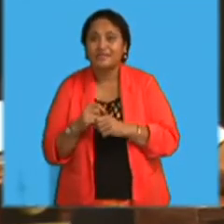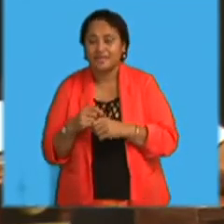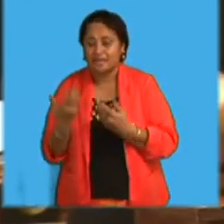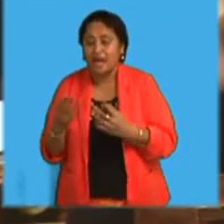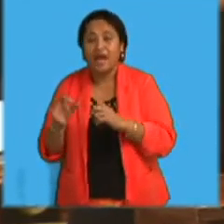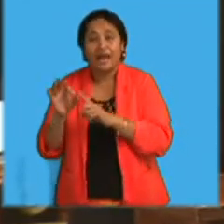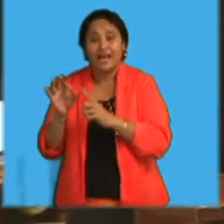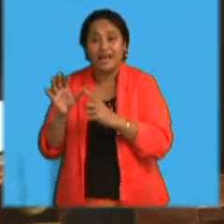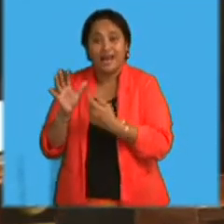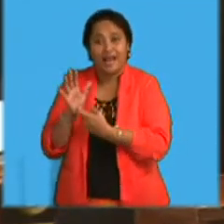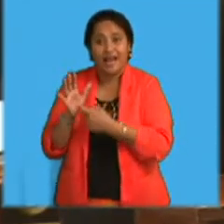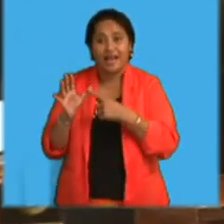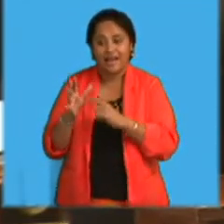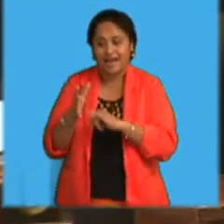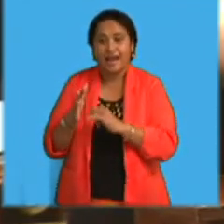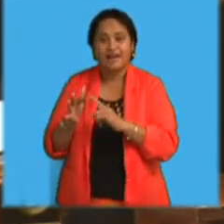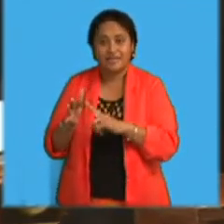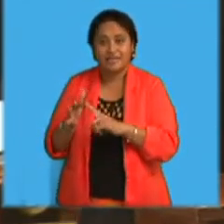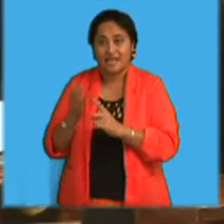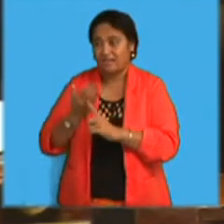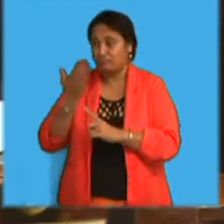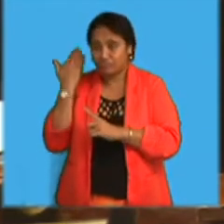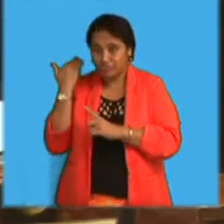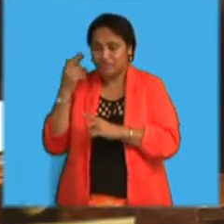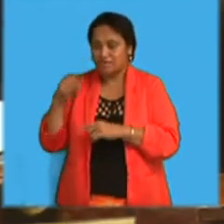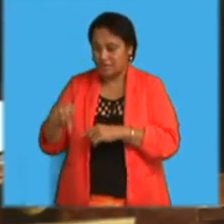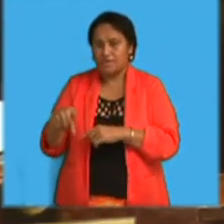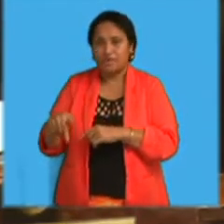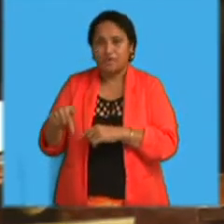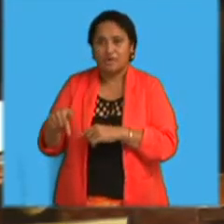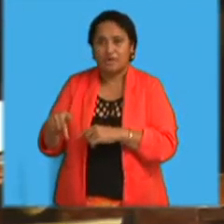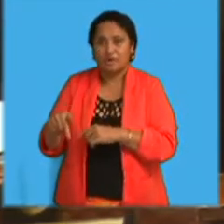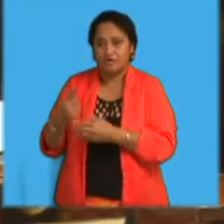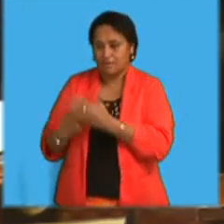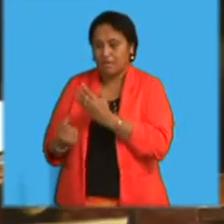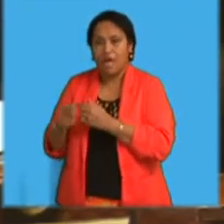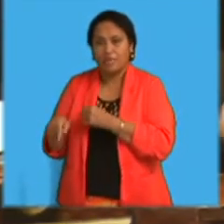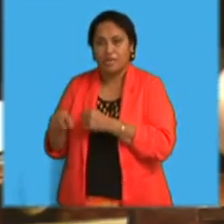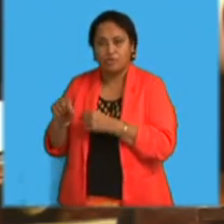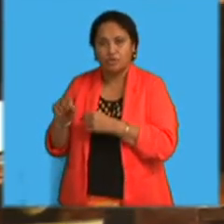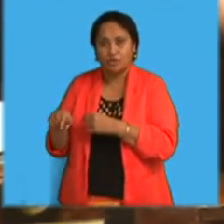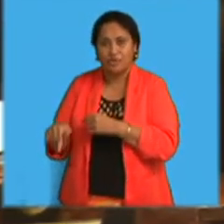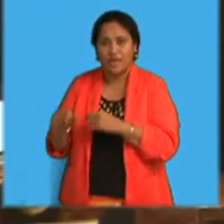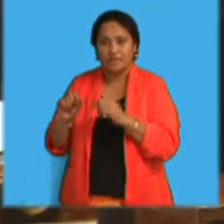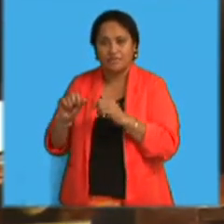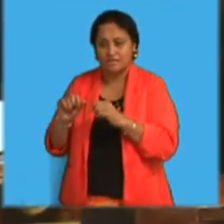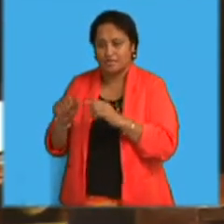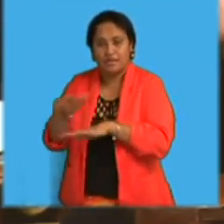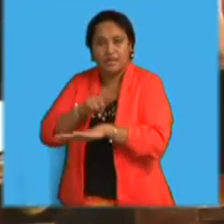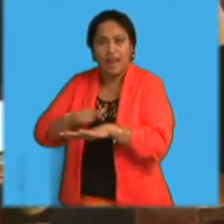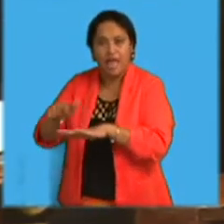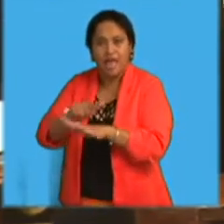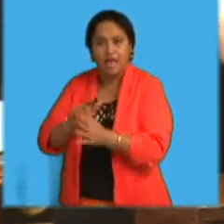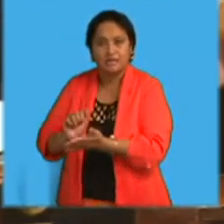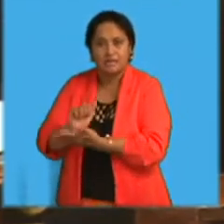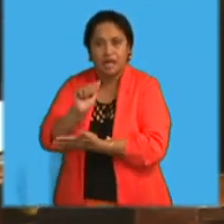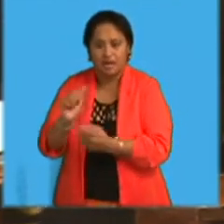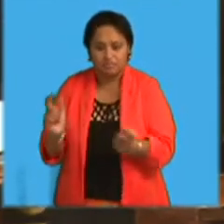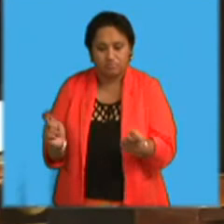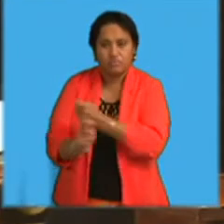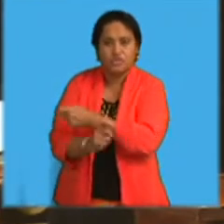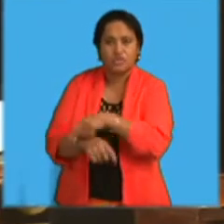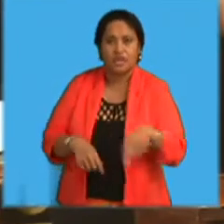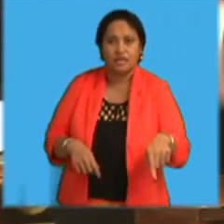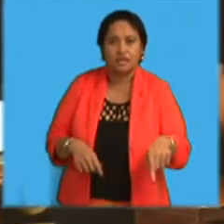at that time. And it also, Madam Speaker, included the current leader of opposition, Madam Speaker. They were able to do the land swap even